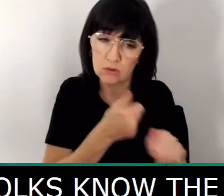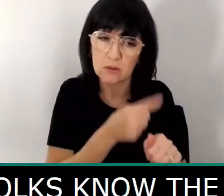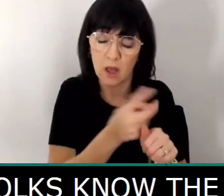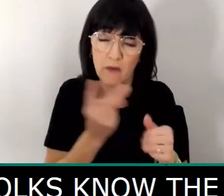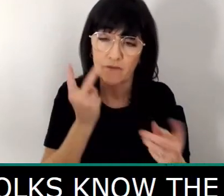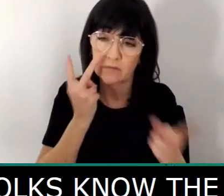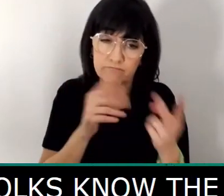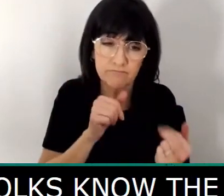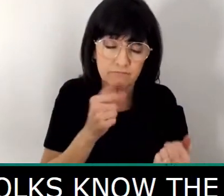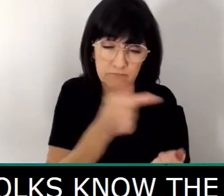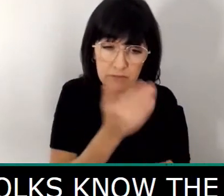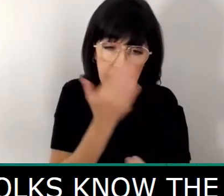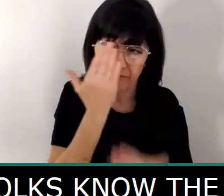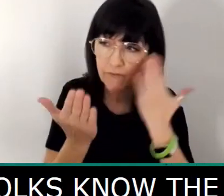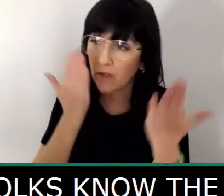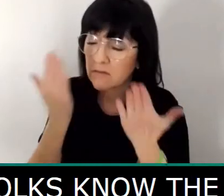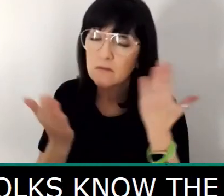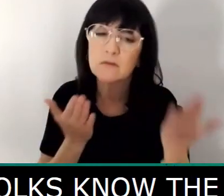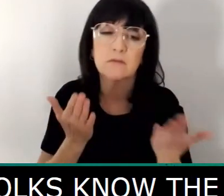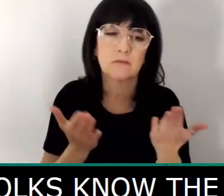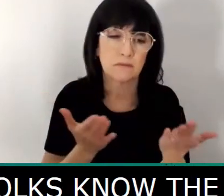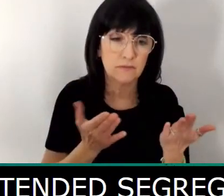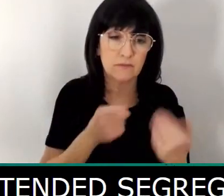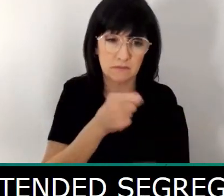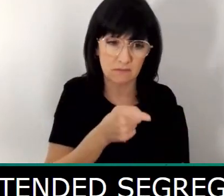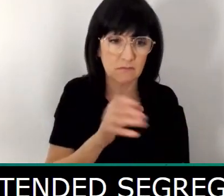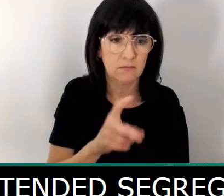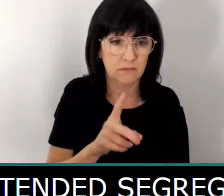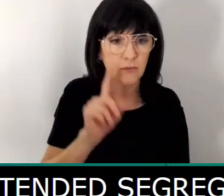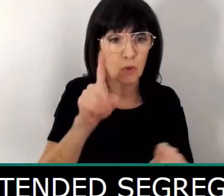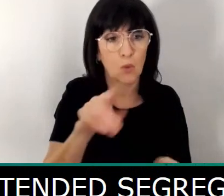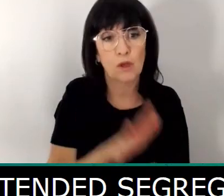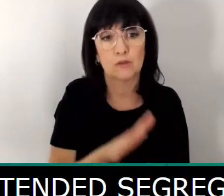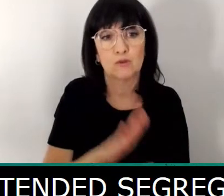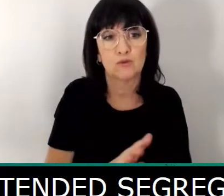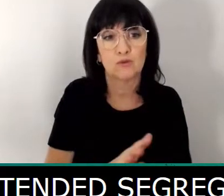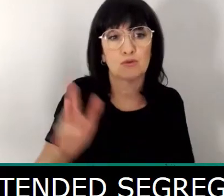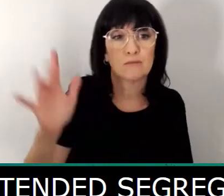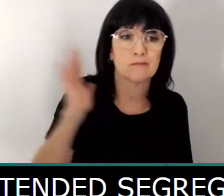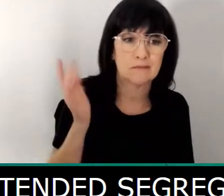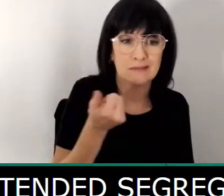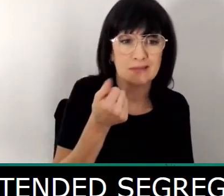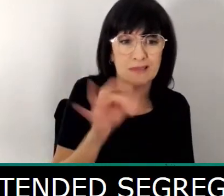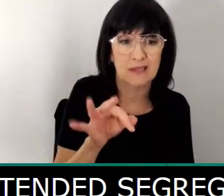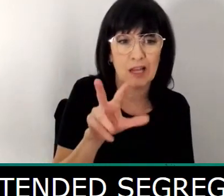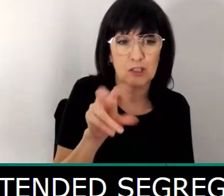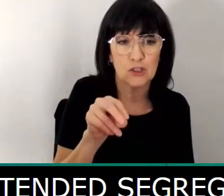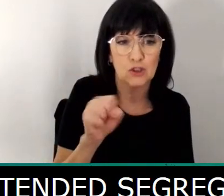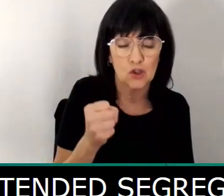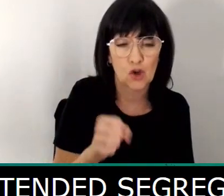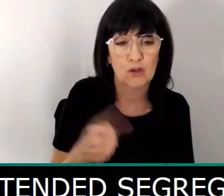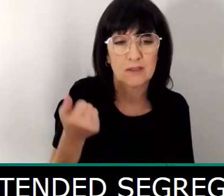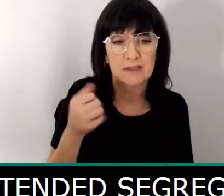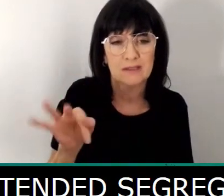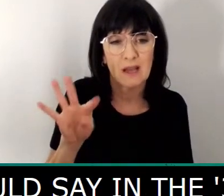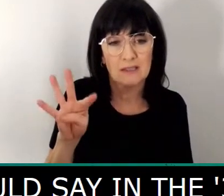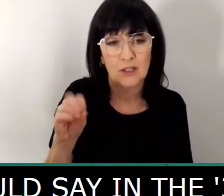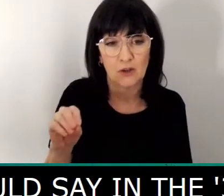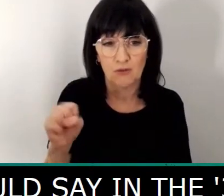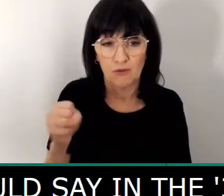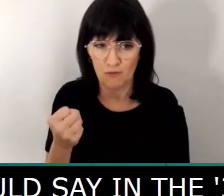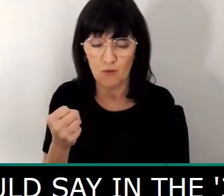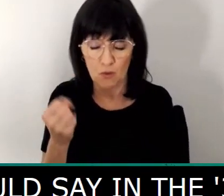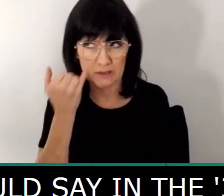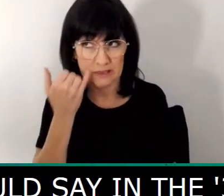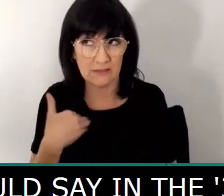here in Delaware. I would say in the 30s and 40s, if my math is right. We're delighted, Dr. Hollingsworth, to have you